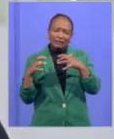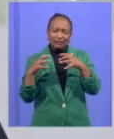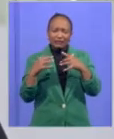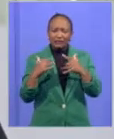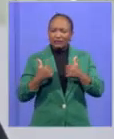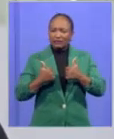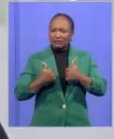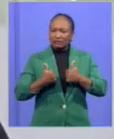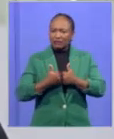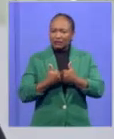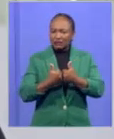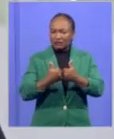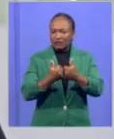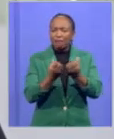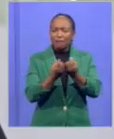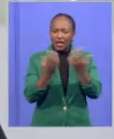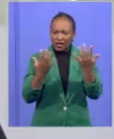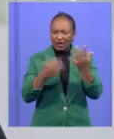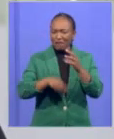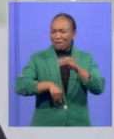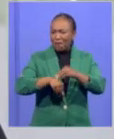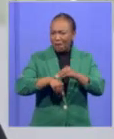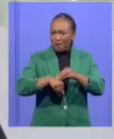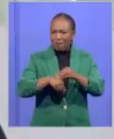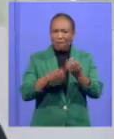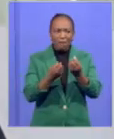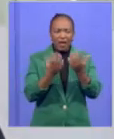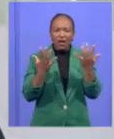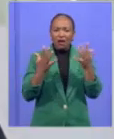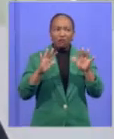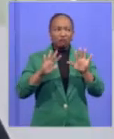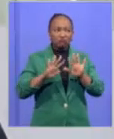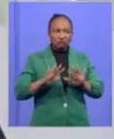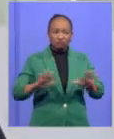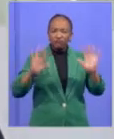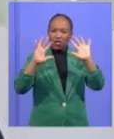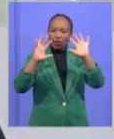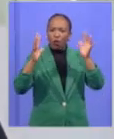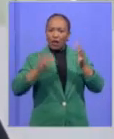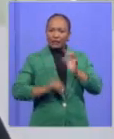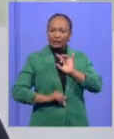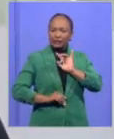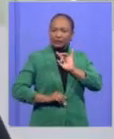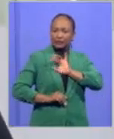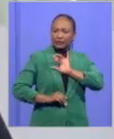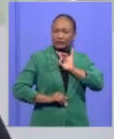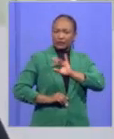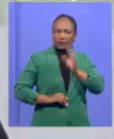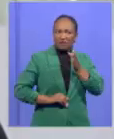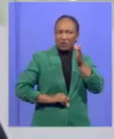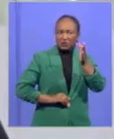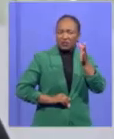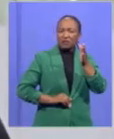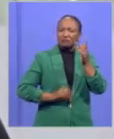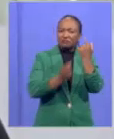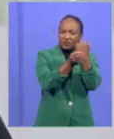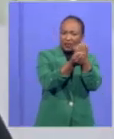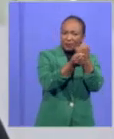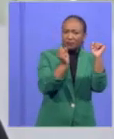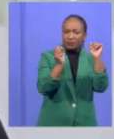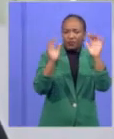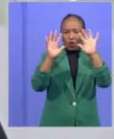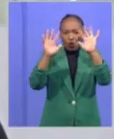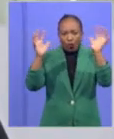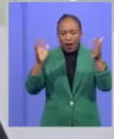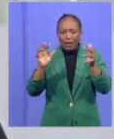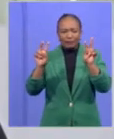lot of problems and there's a lot of fear in the air about the future of democracy, about the future of world peace, and